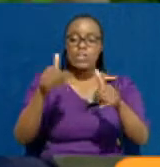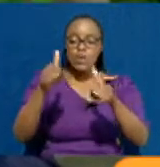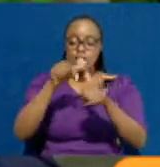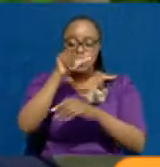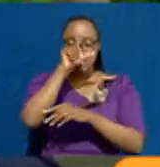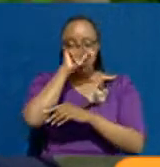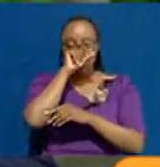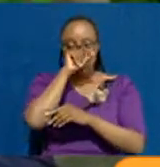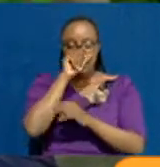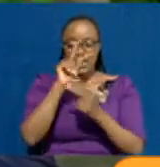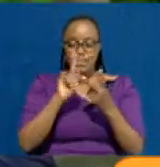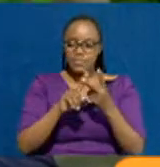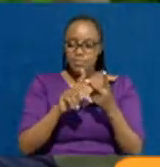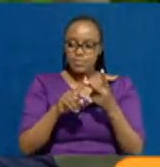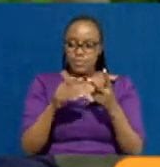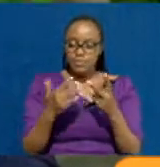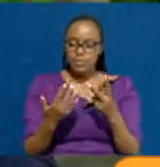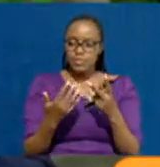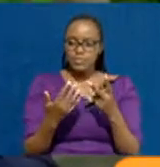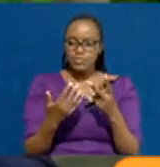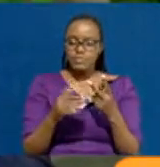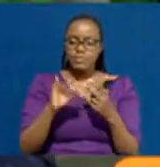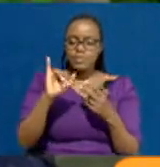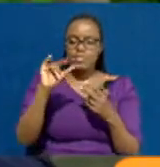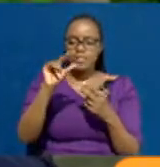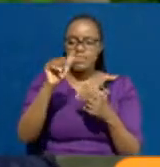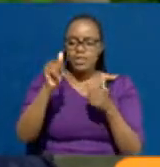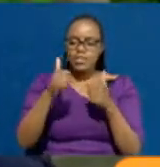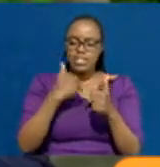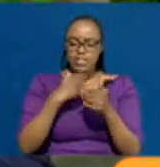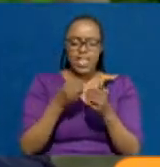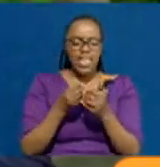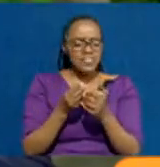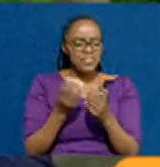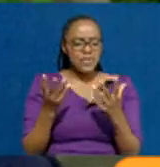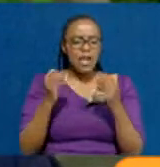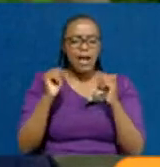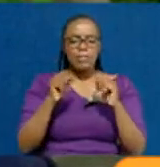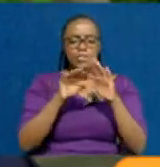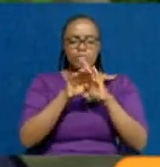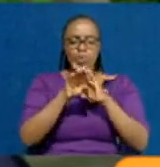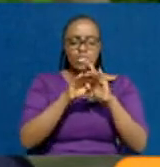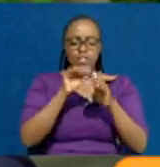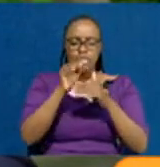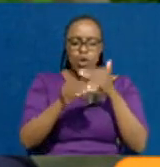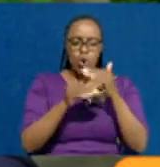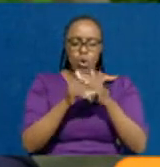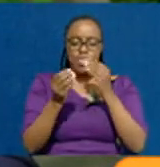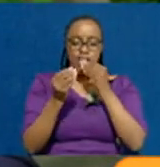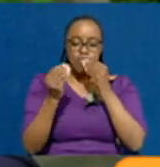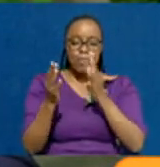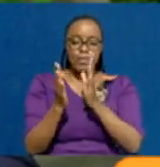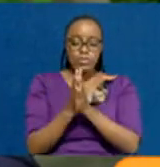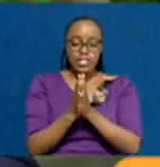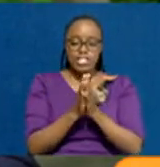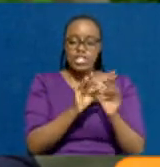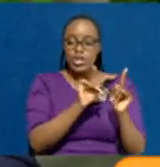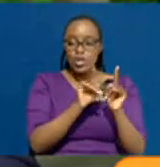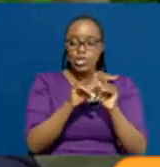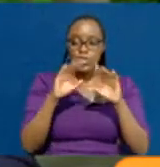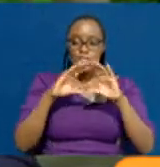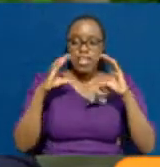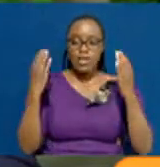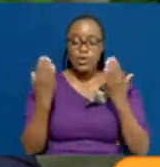Twitter, that is Instagram, that is all over. So they are able to access all this information. And the